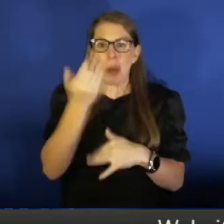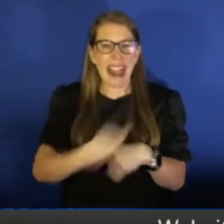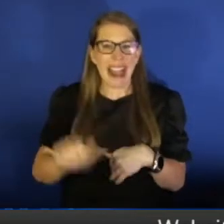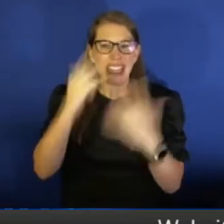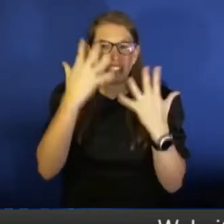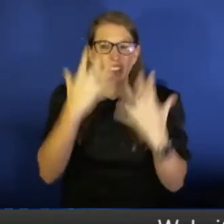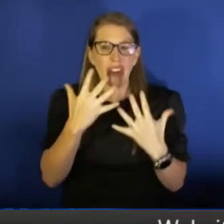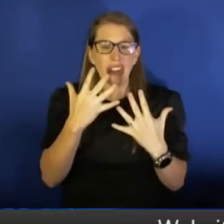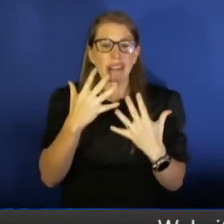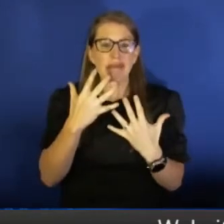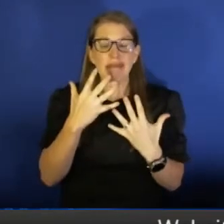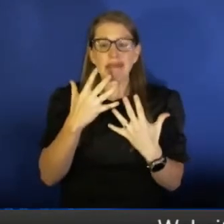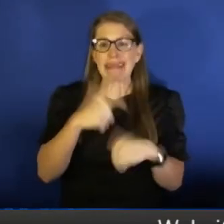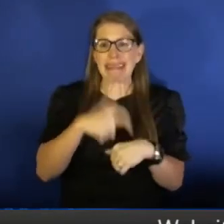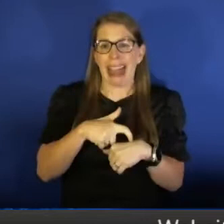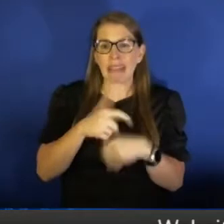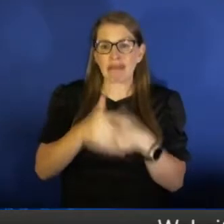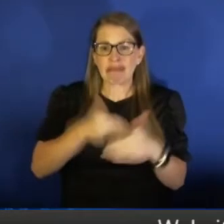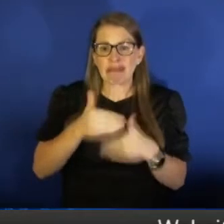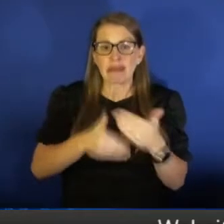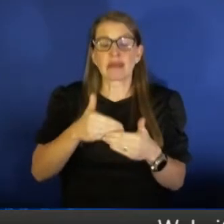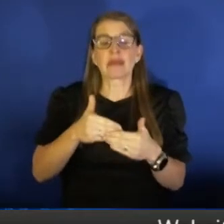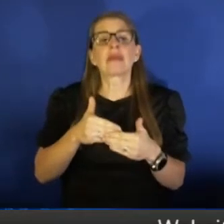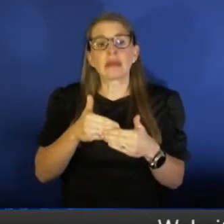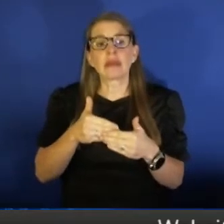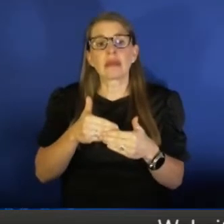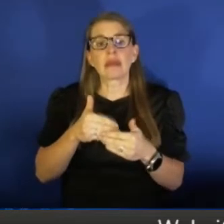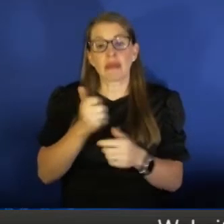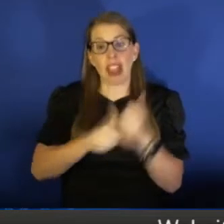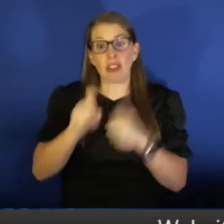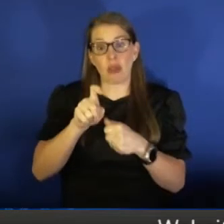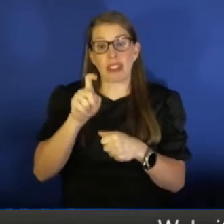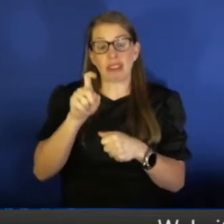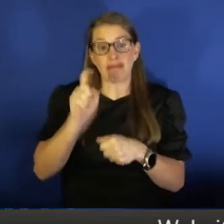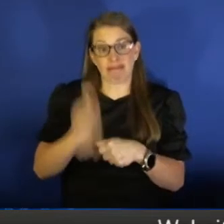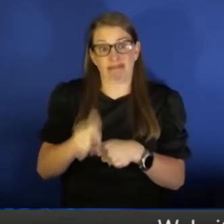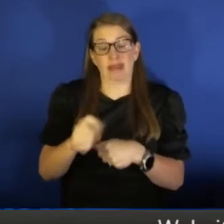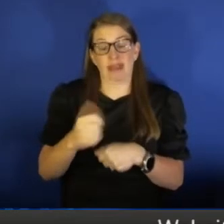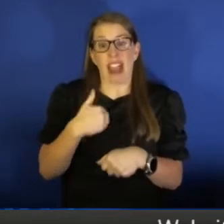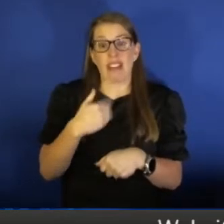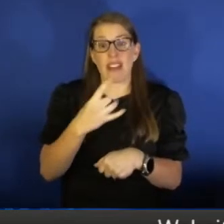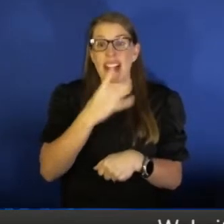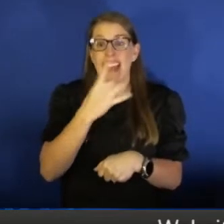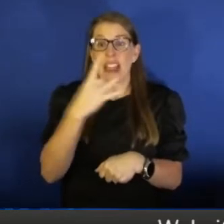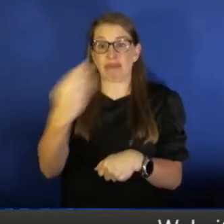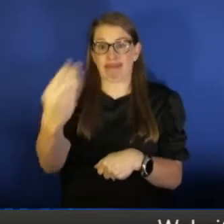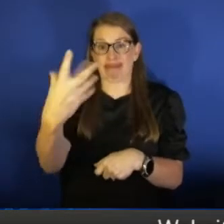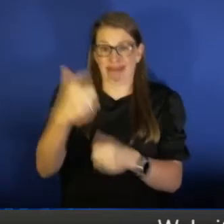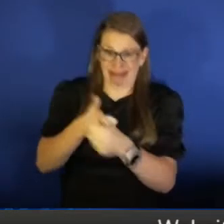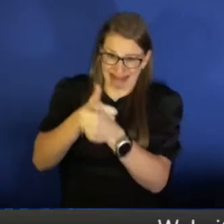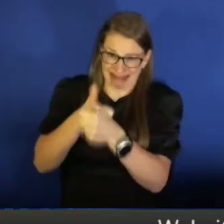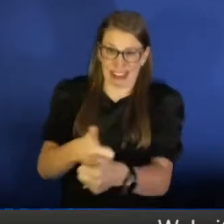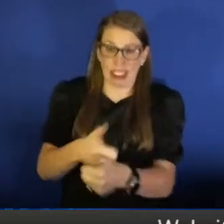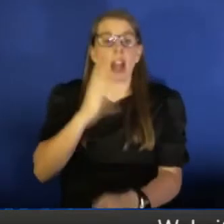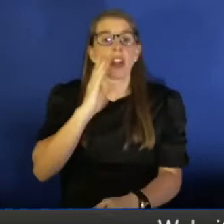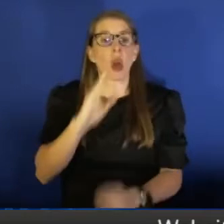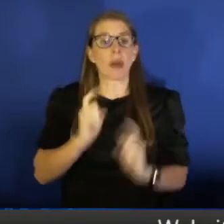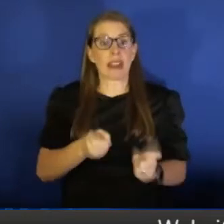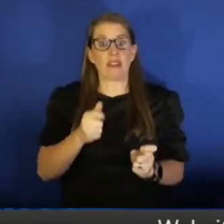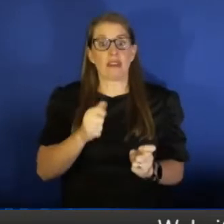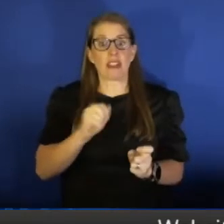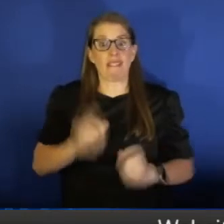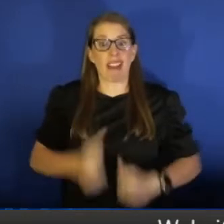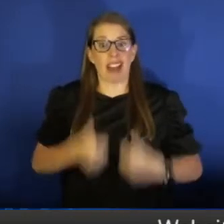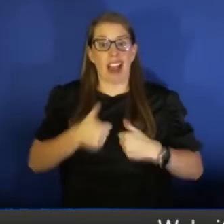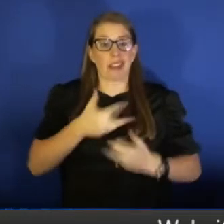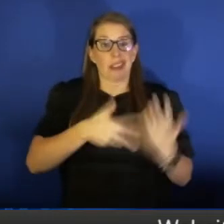should have and deserves to have a light to go back towards and feel good about. And I know Gift of Life, being with my parents and honestly